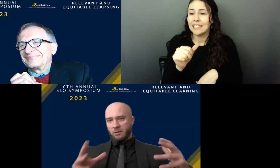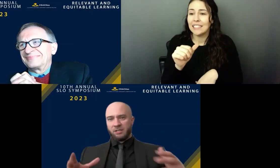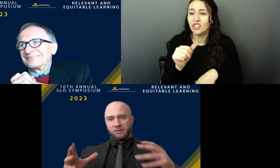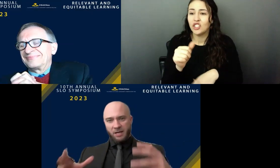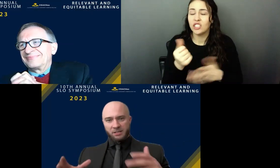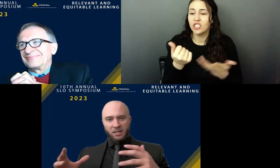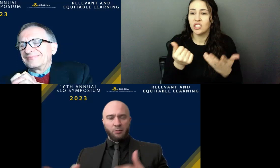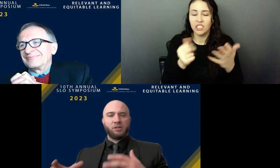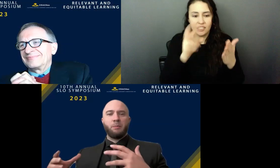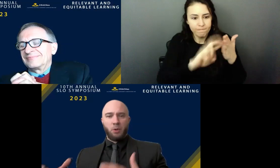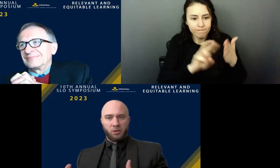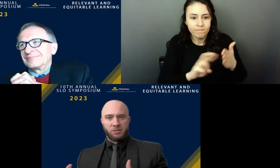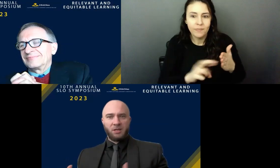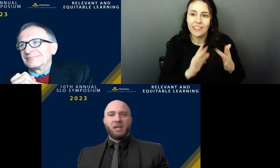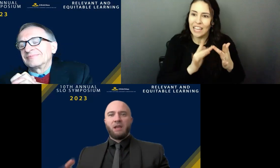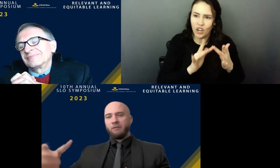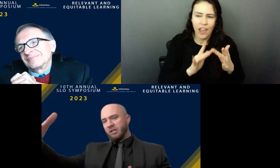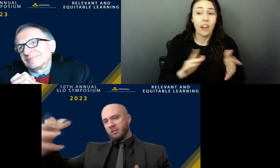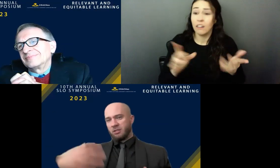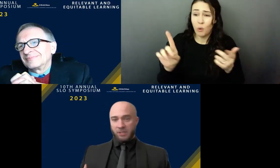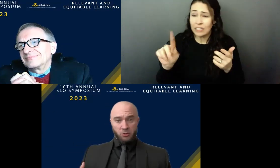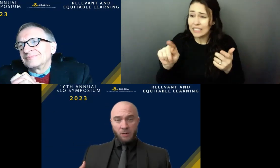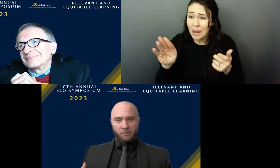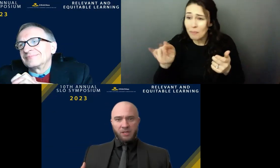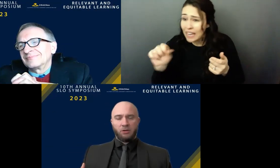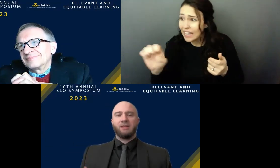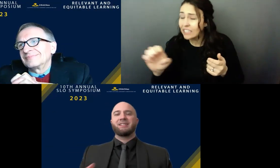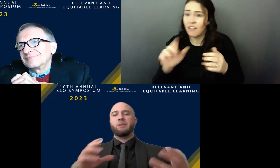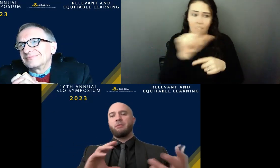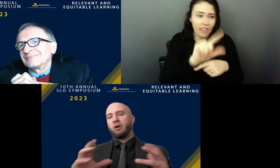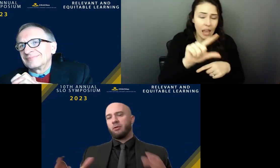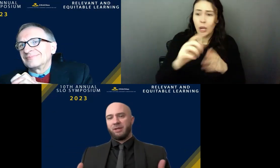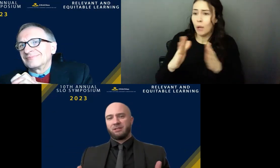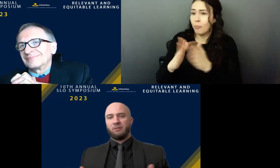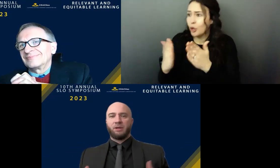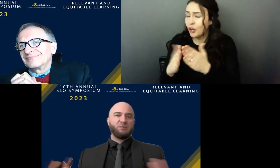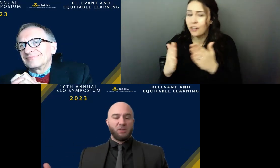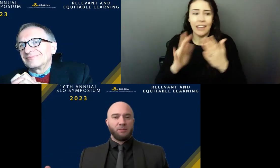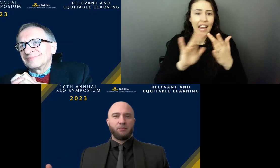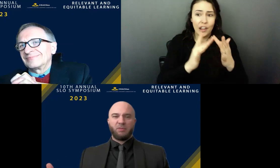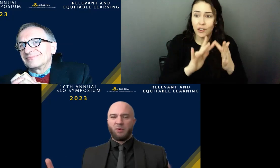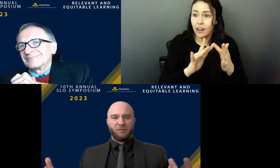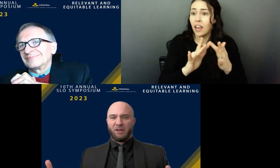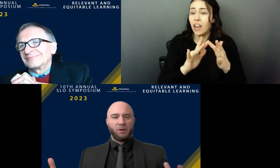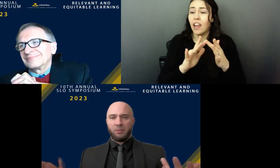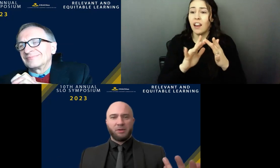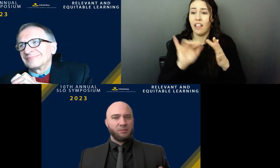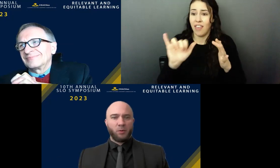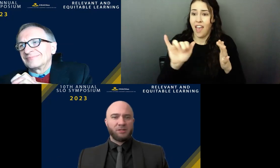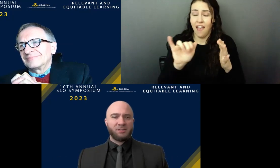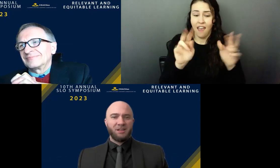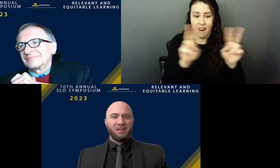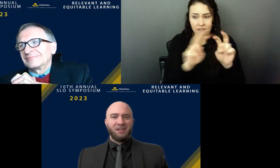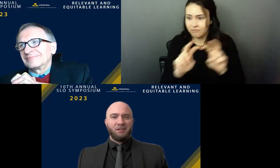huge database of text, libraries, books, information that's been scraped from the internet that's been modeled based on about a billion, 3.5 what,